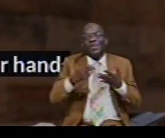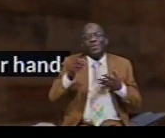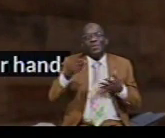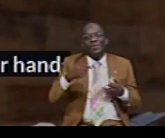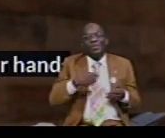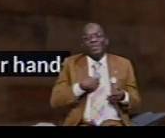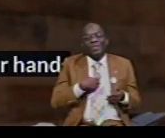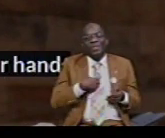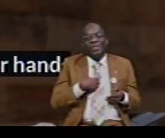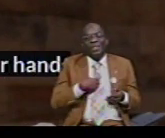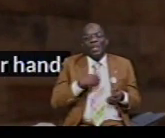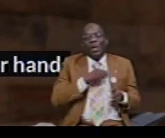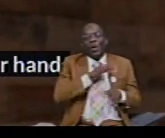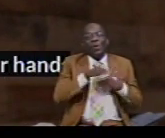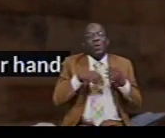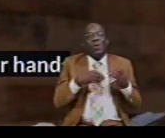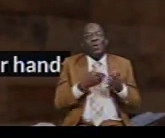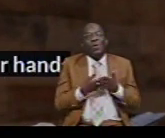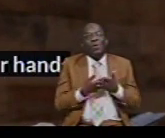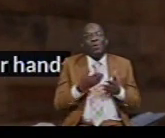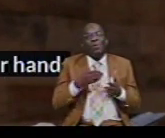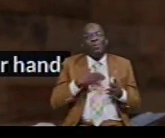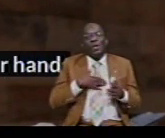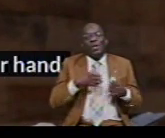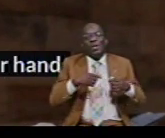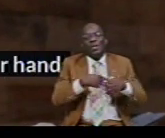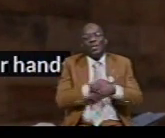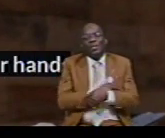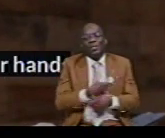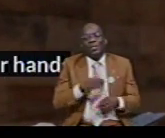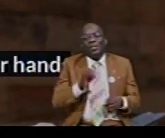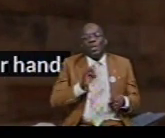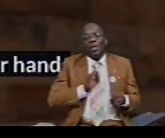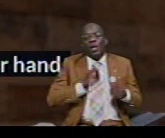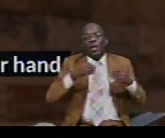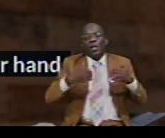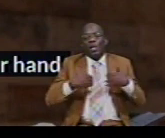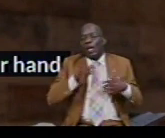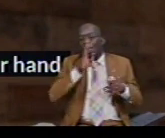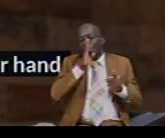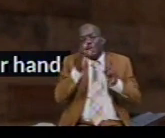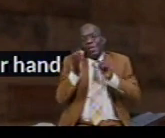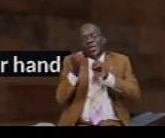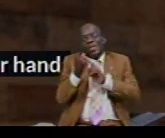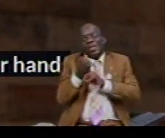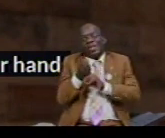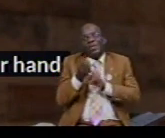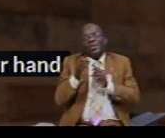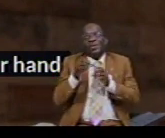All of my days I've been held in